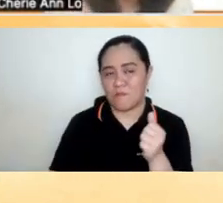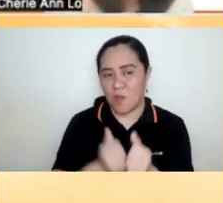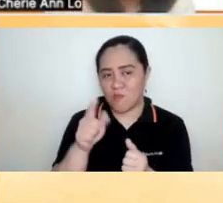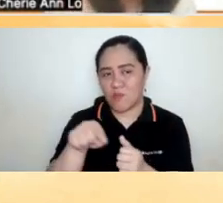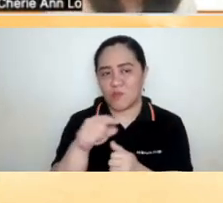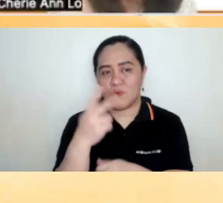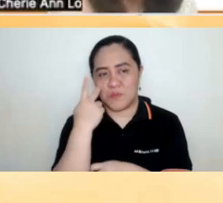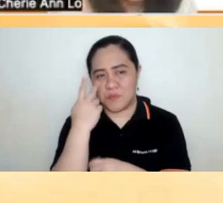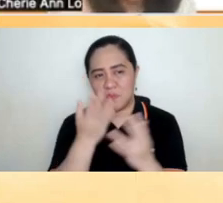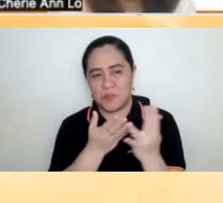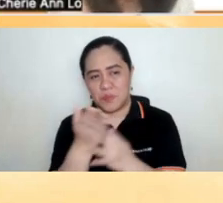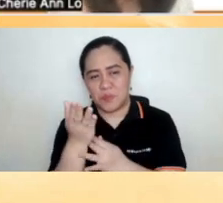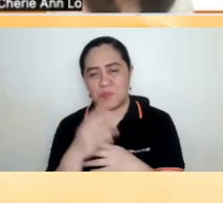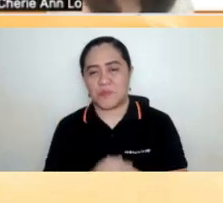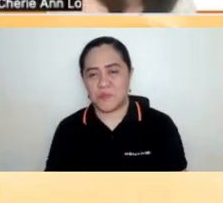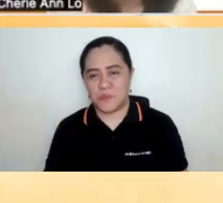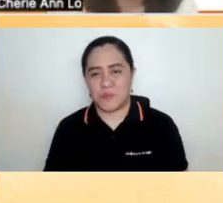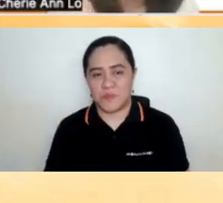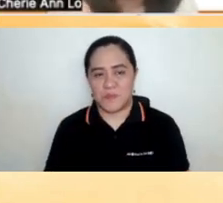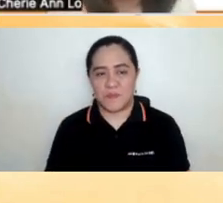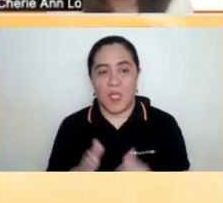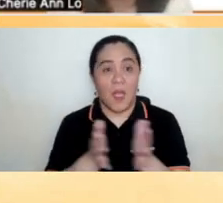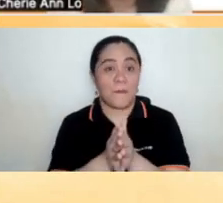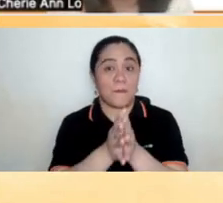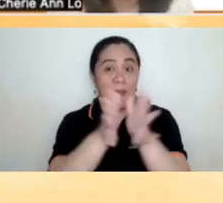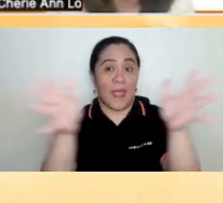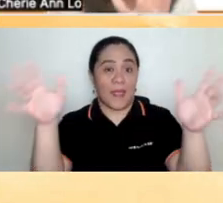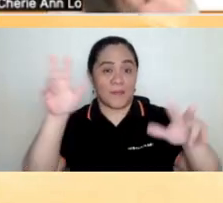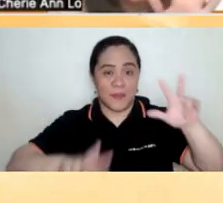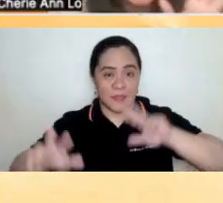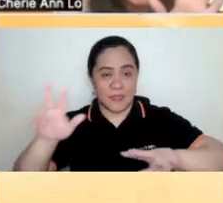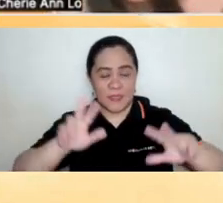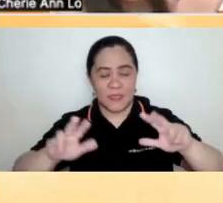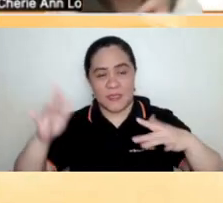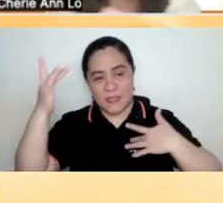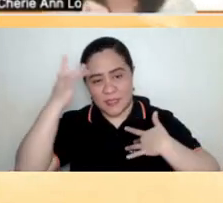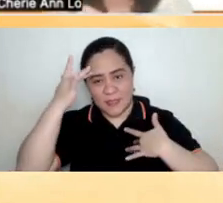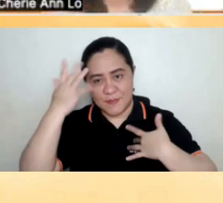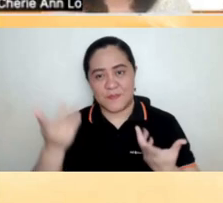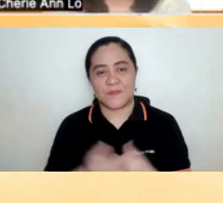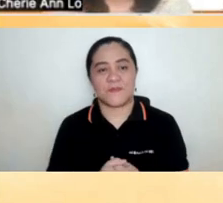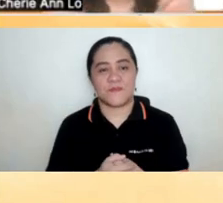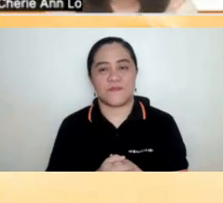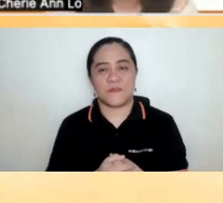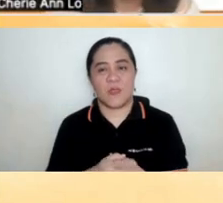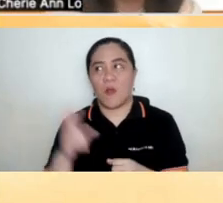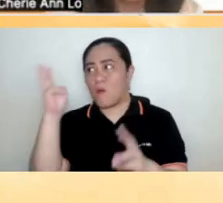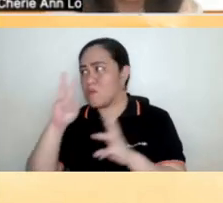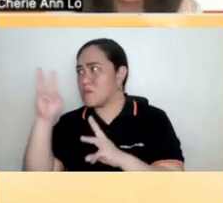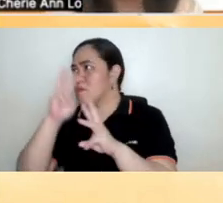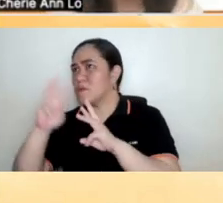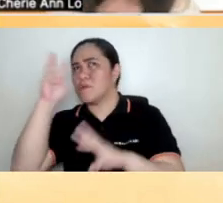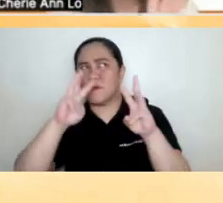usually encounter in our clinical practice. So you have generalized anxiety disorder. So just worrying about everything.